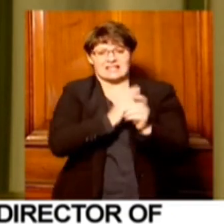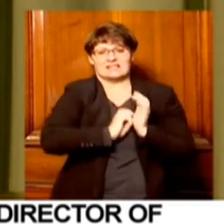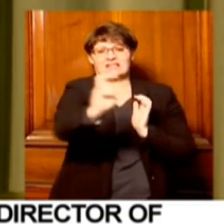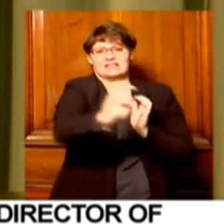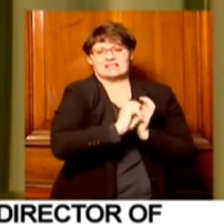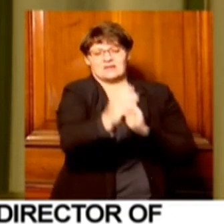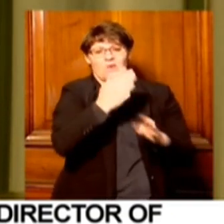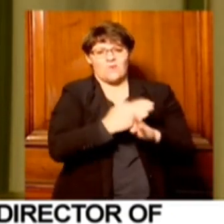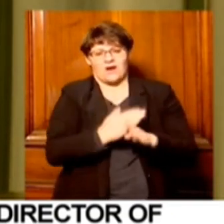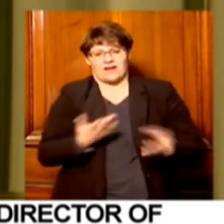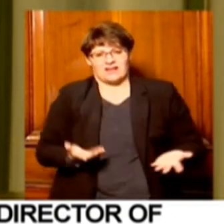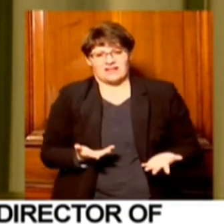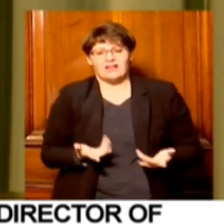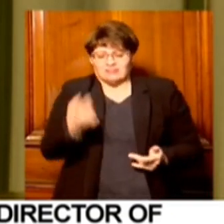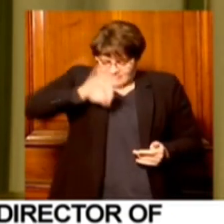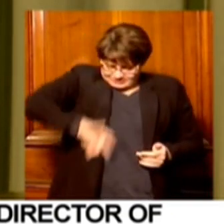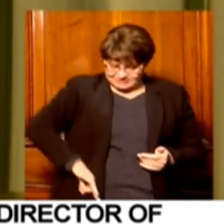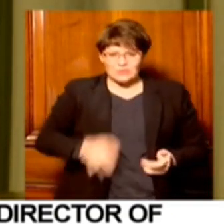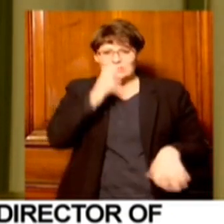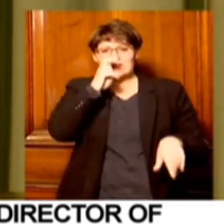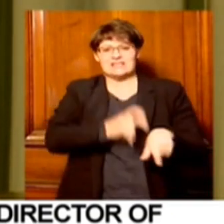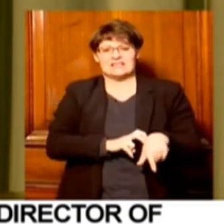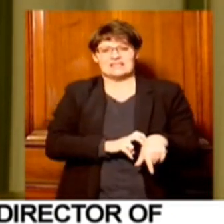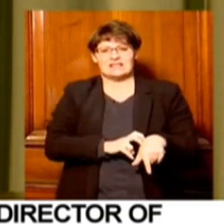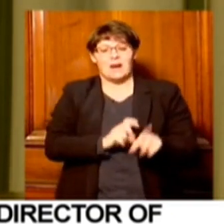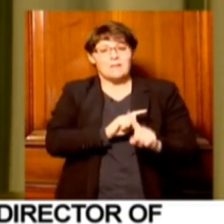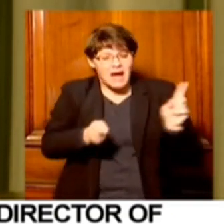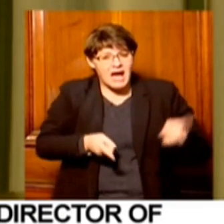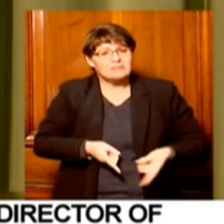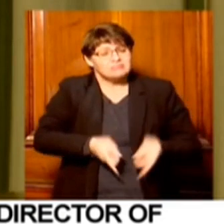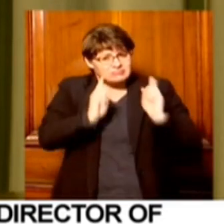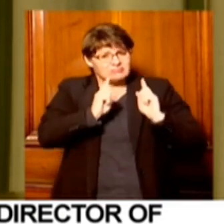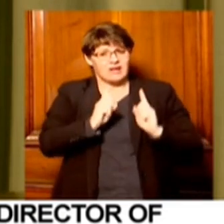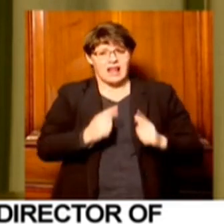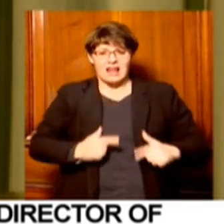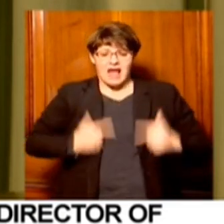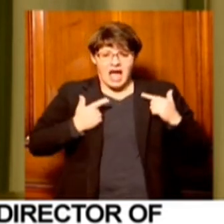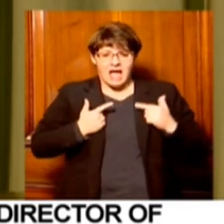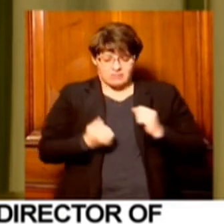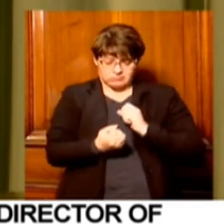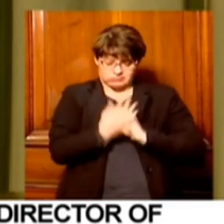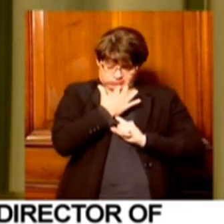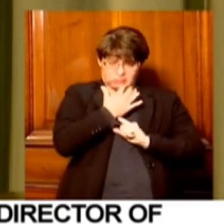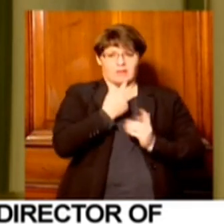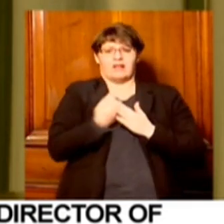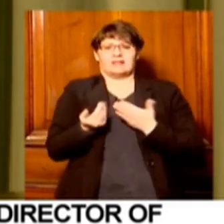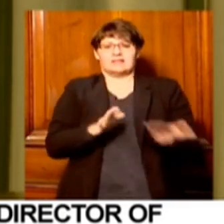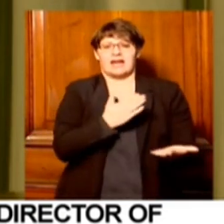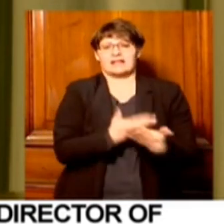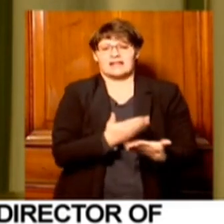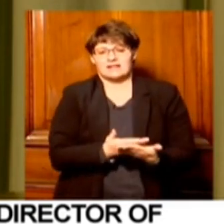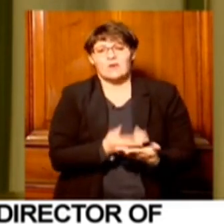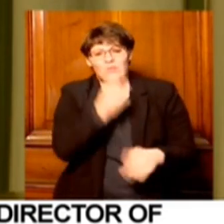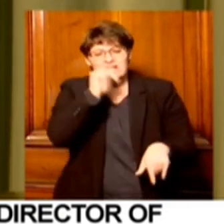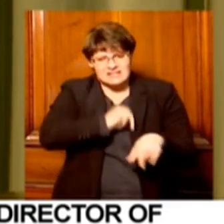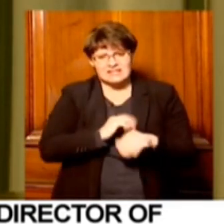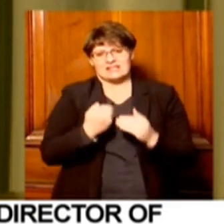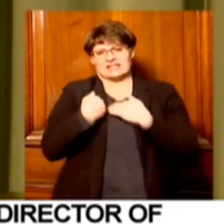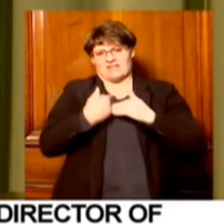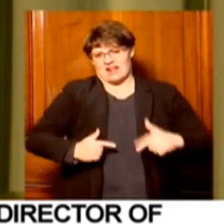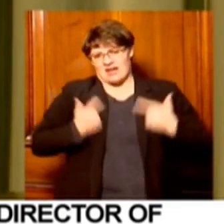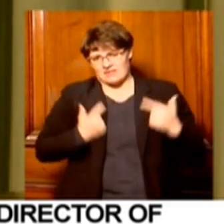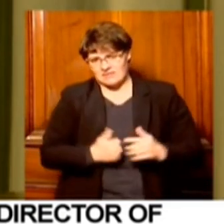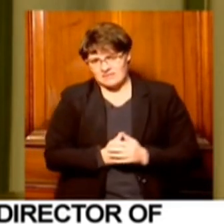same time ensuring that we preserve human life. We have also held